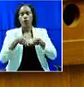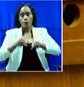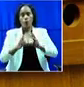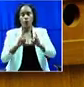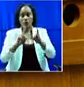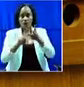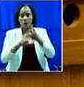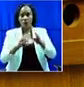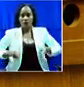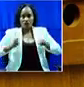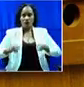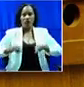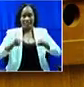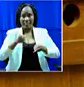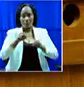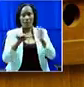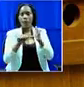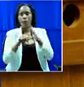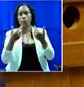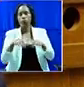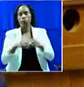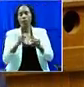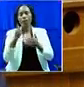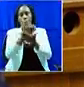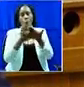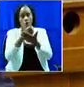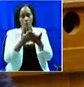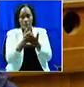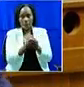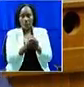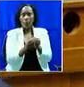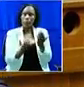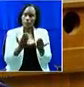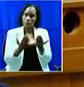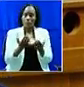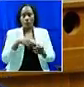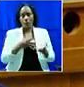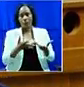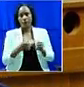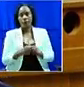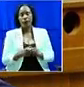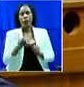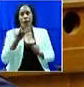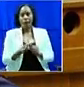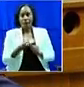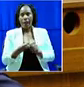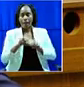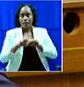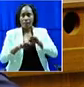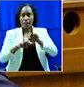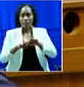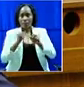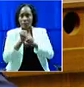that are key to our economy's competitiveness. We have taken steps to remove the